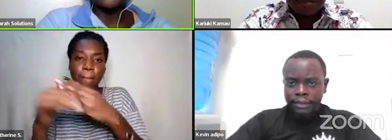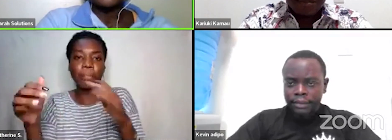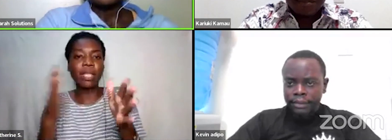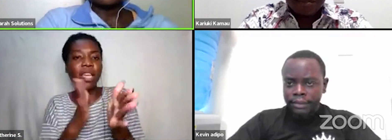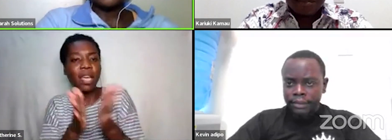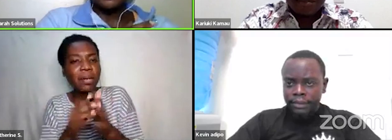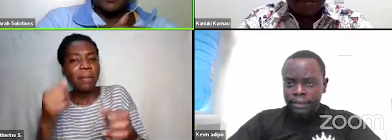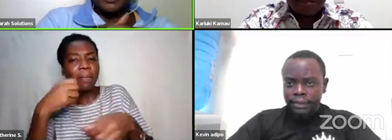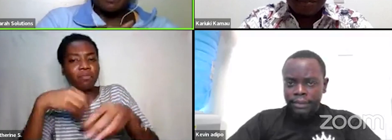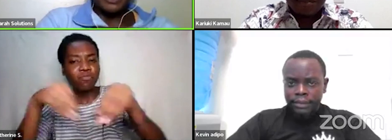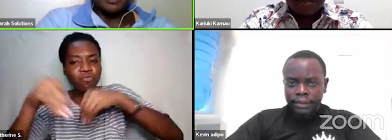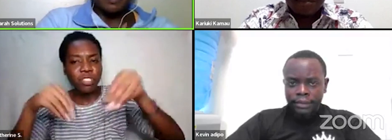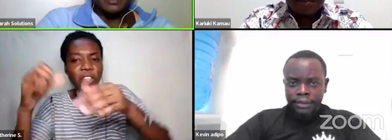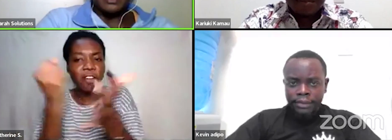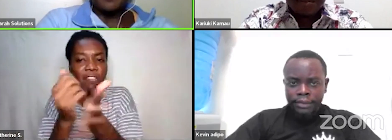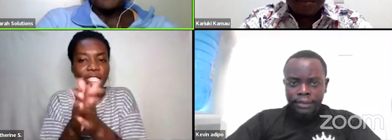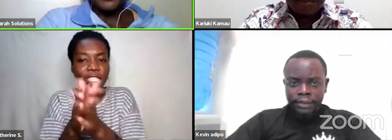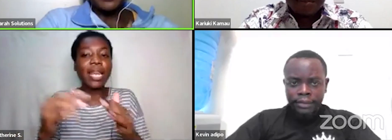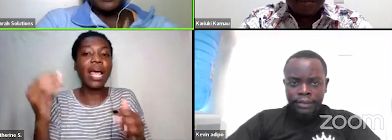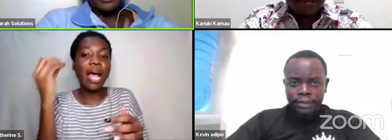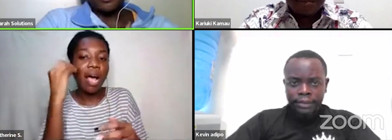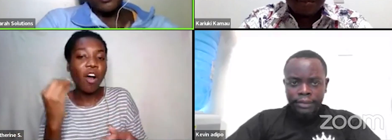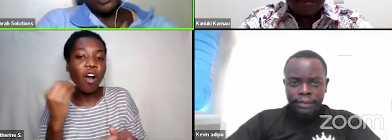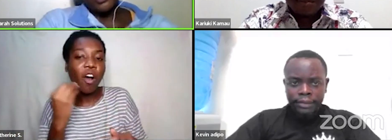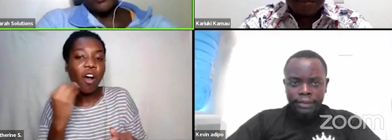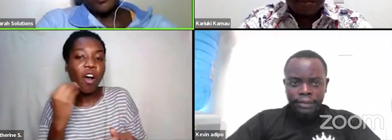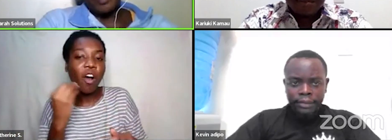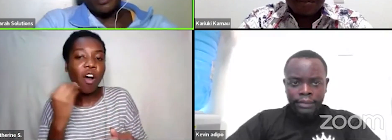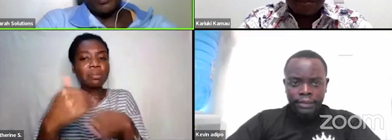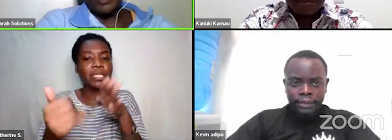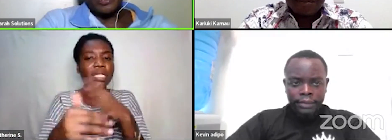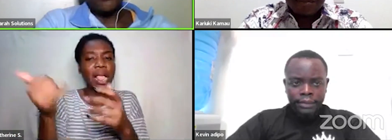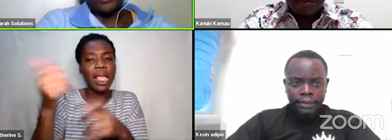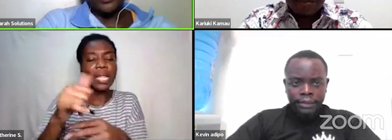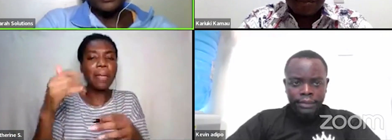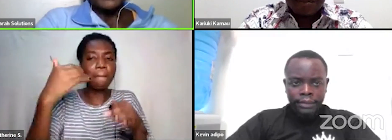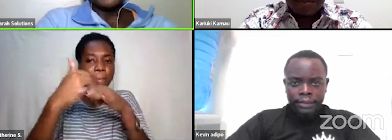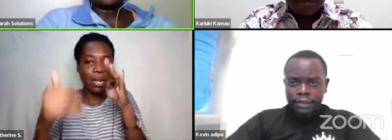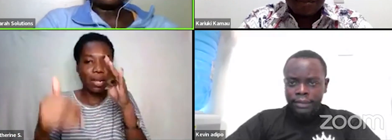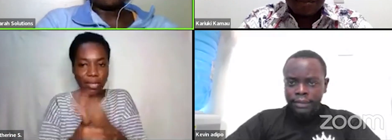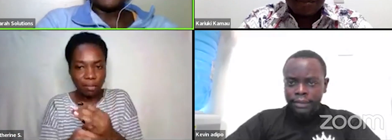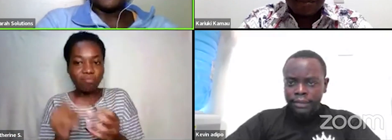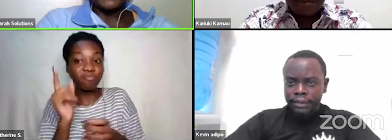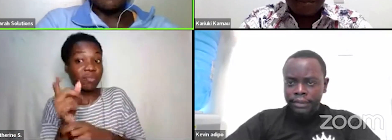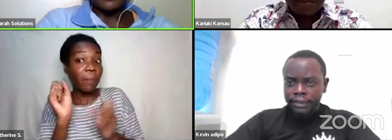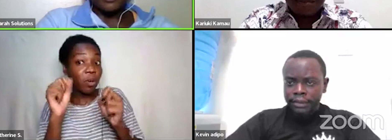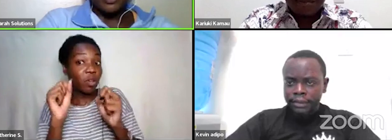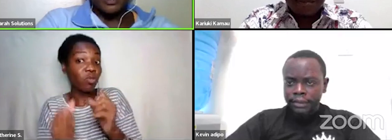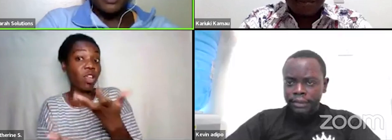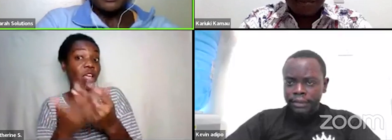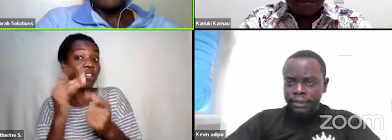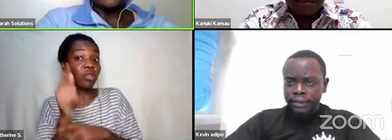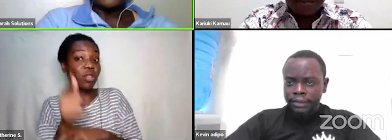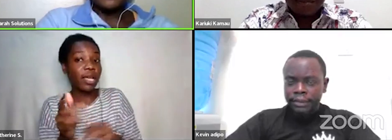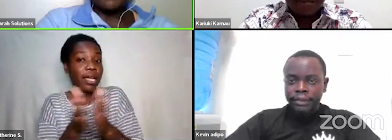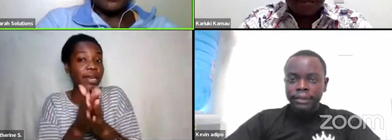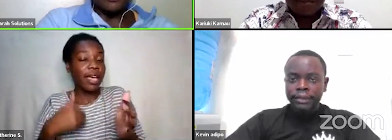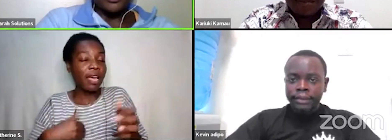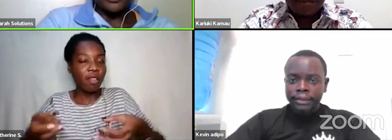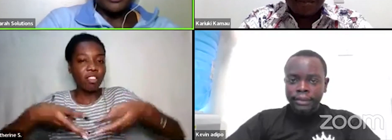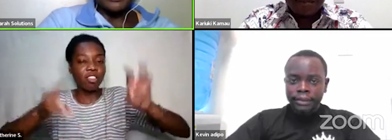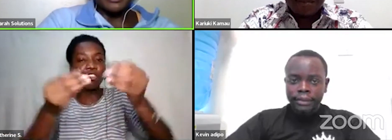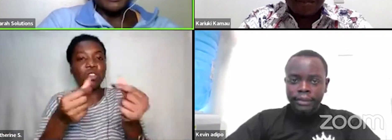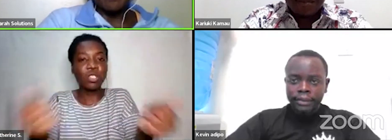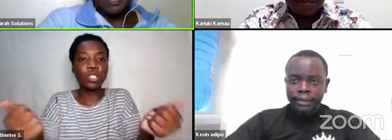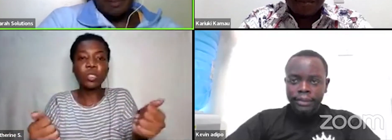or your house, if you're looking to put up any building, then Stallion Construction will be able to do that for you. And then we have Pathway Service Solutions. Pathway